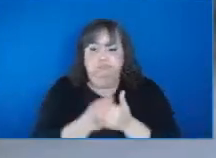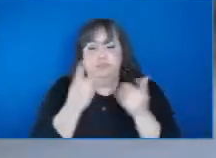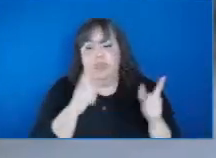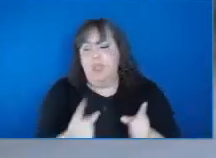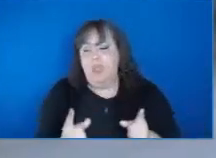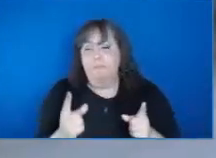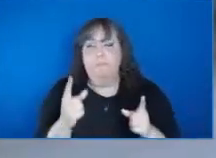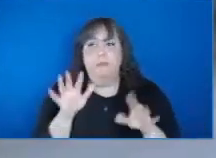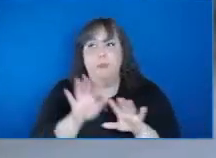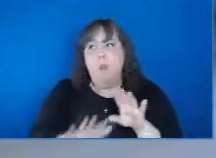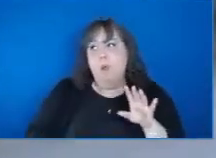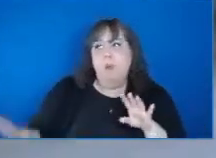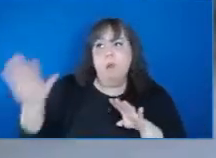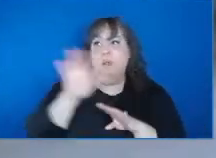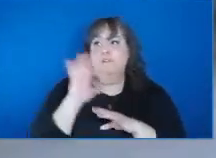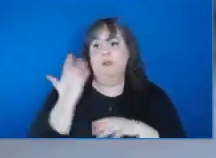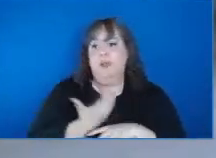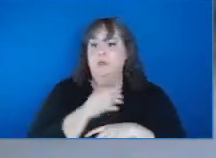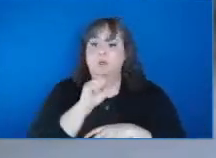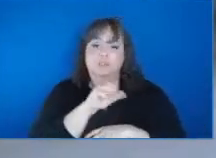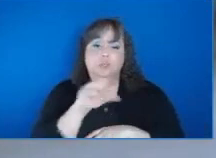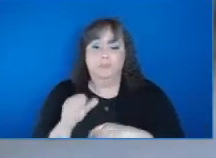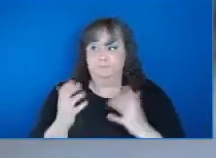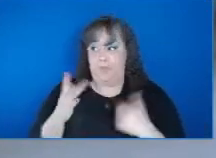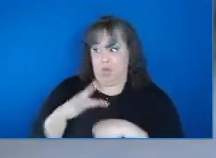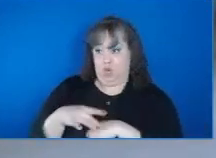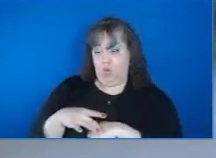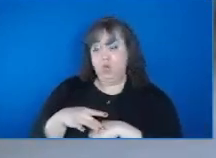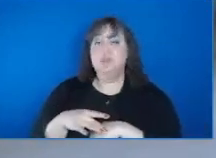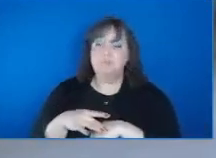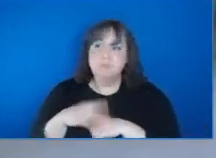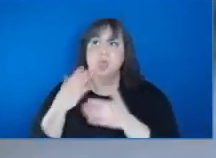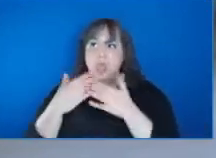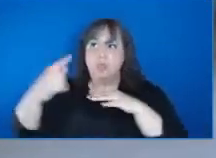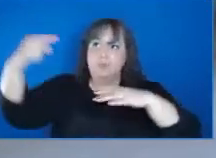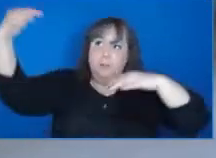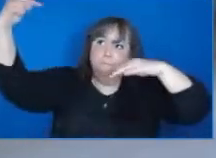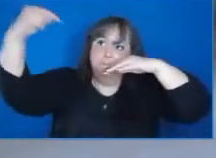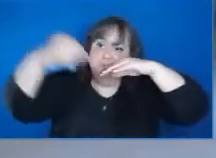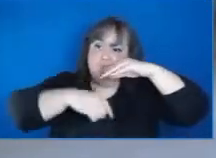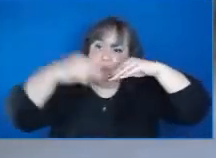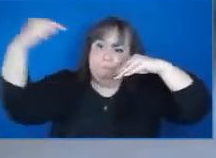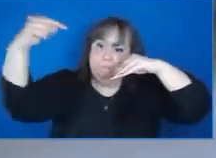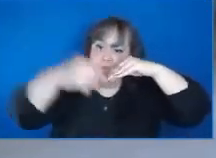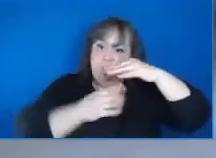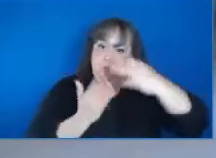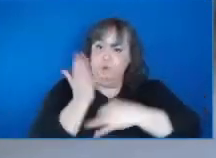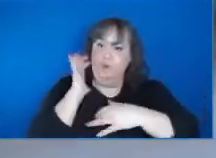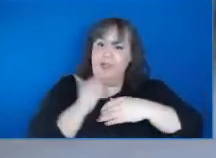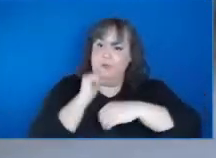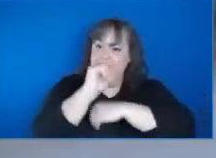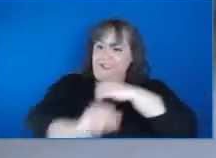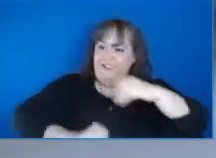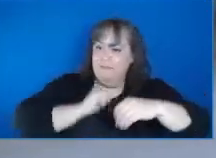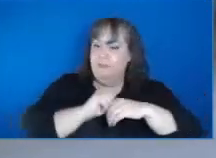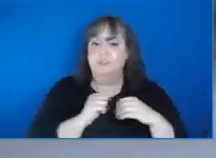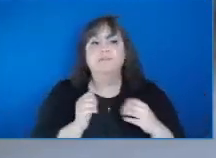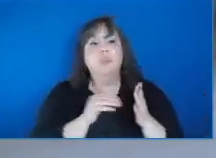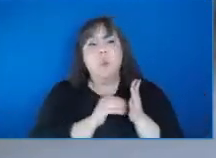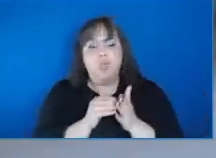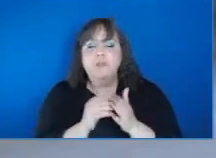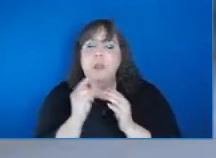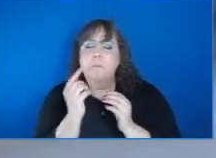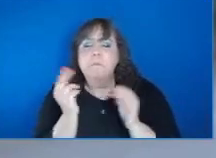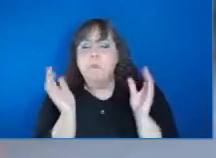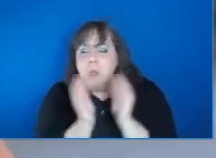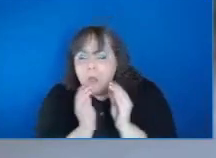system. At Earth, objects are entering Earth's atmosphere all the time, very small ones. We actually get